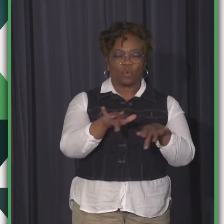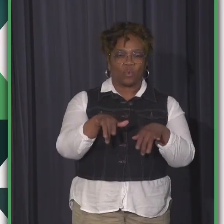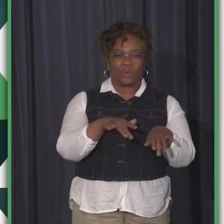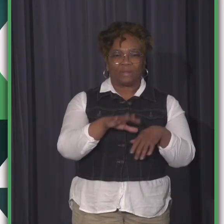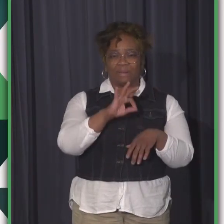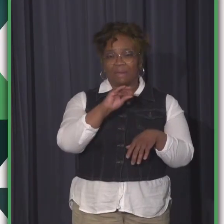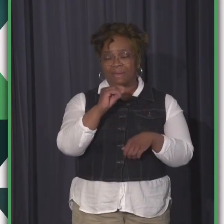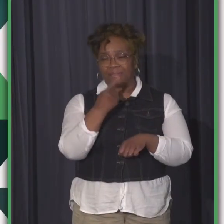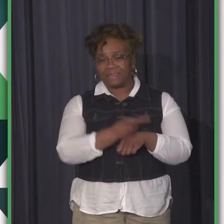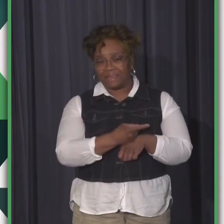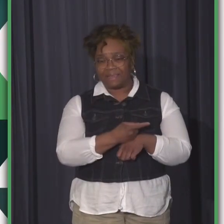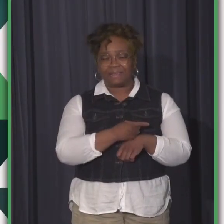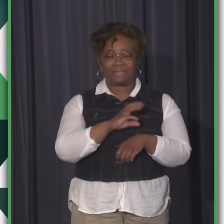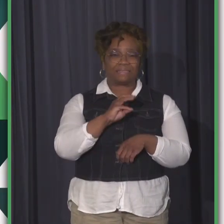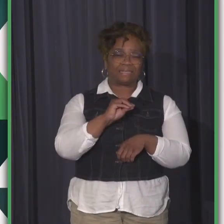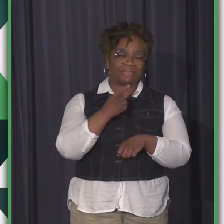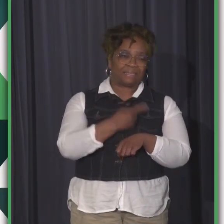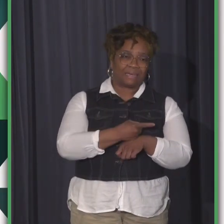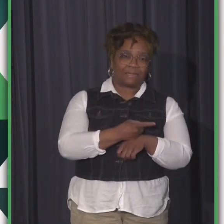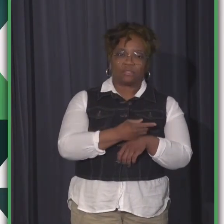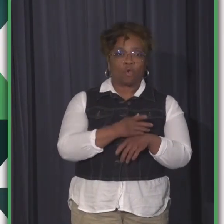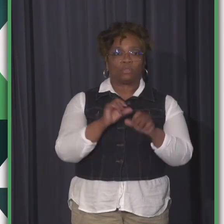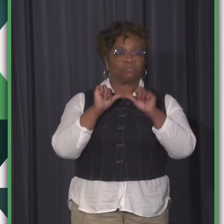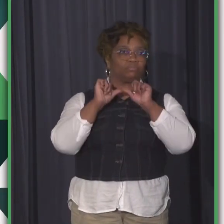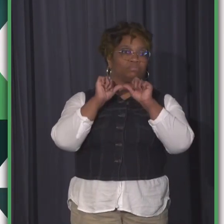beyond that? No, it's for a lifetime.